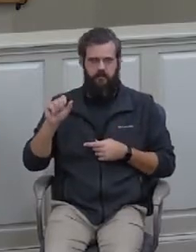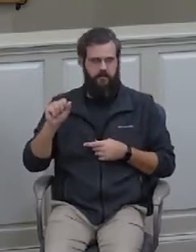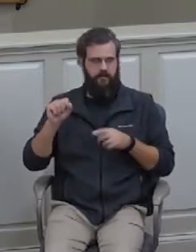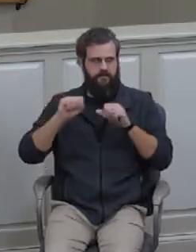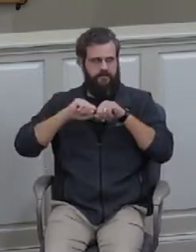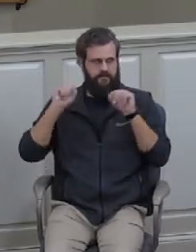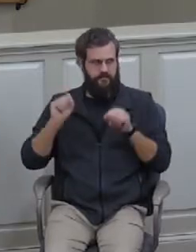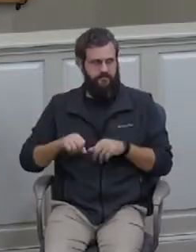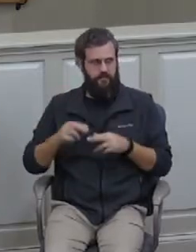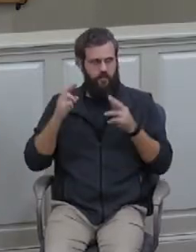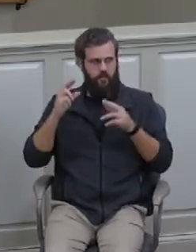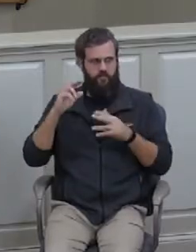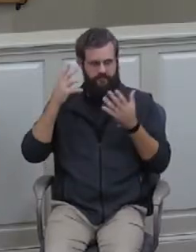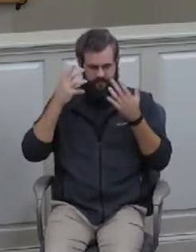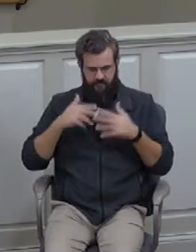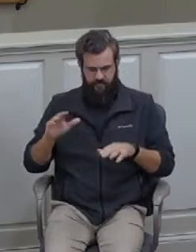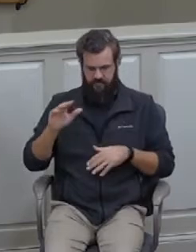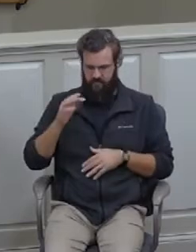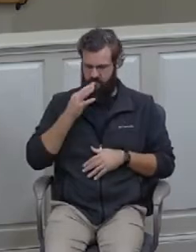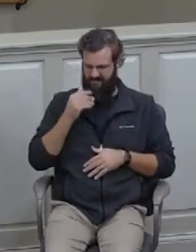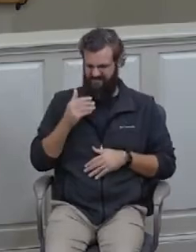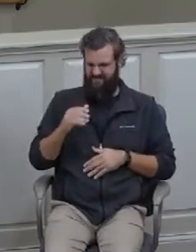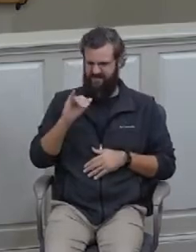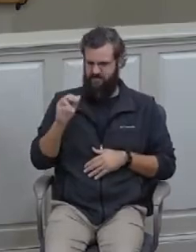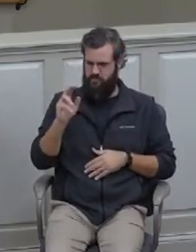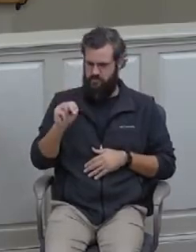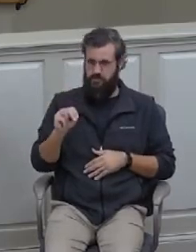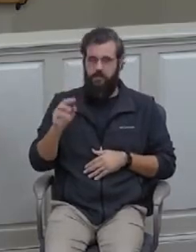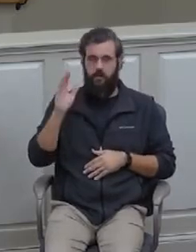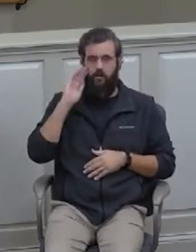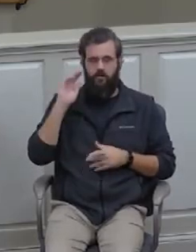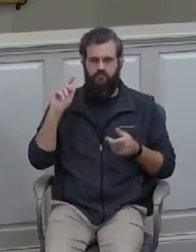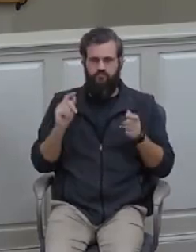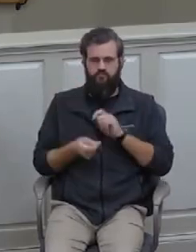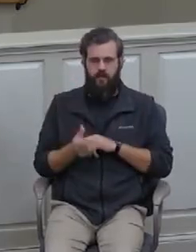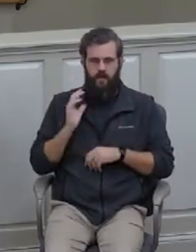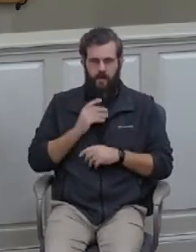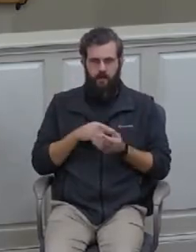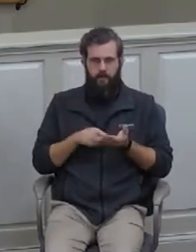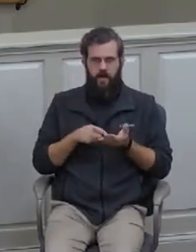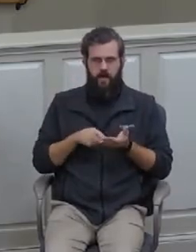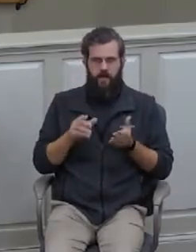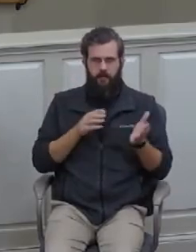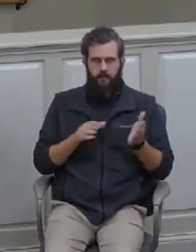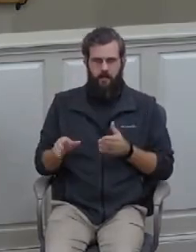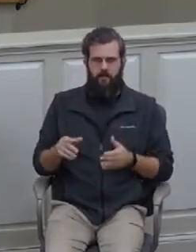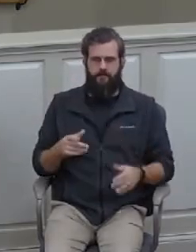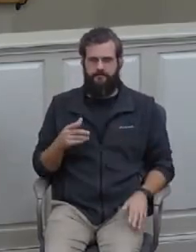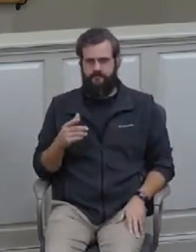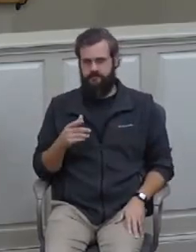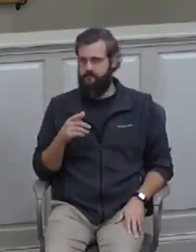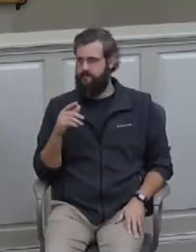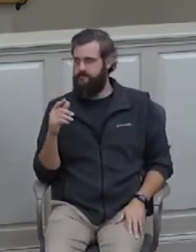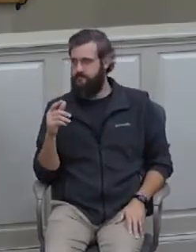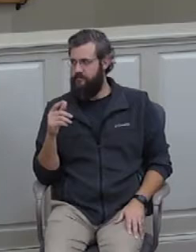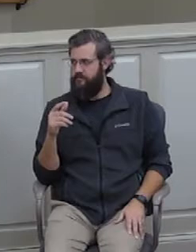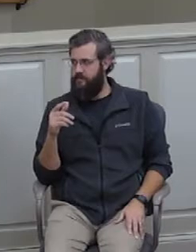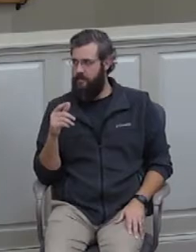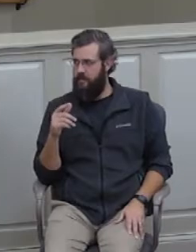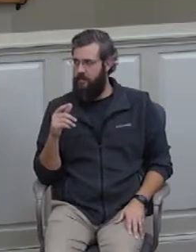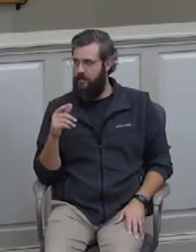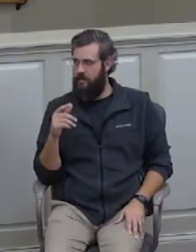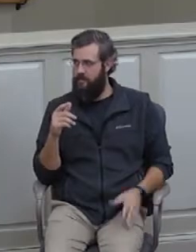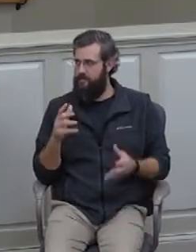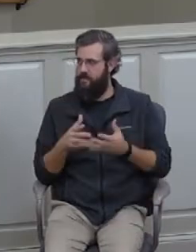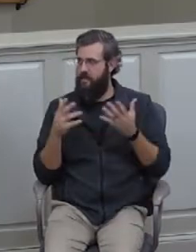completed certainly in January to update and review our compensation and pay plans. And so there's a lot